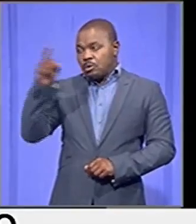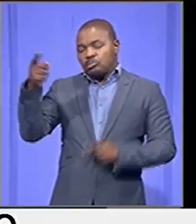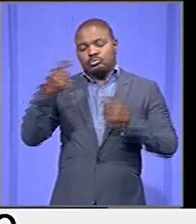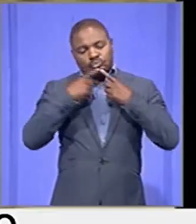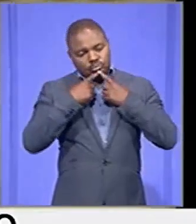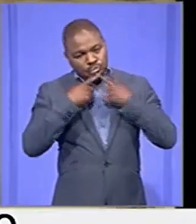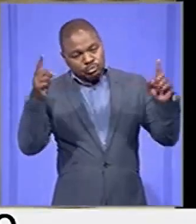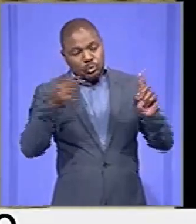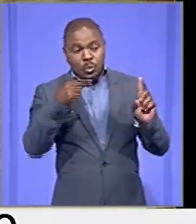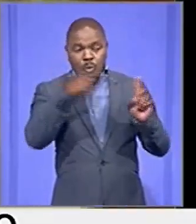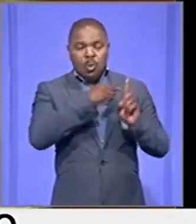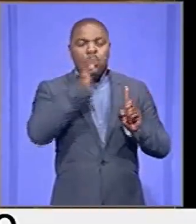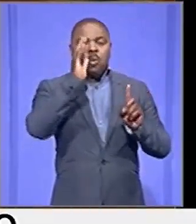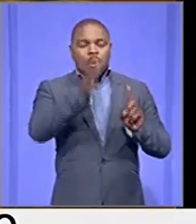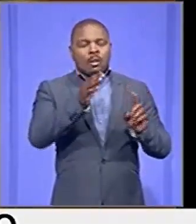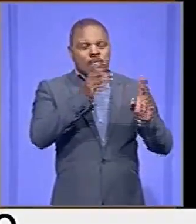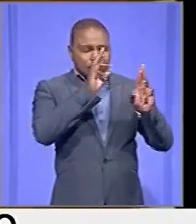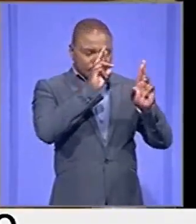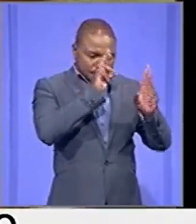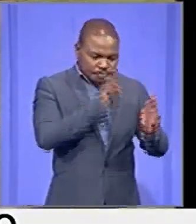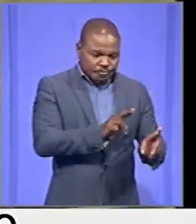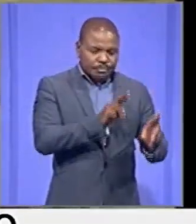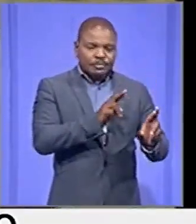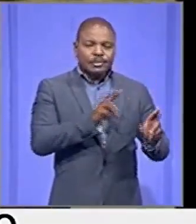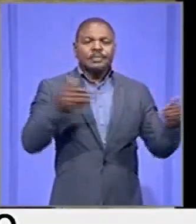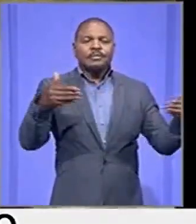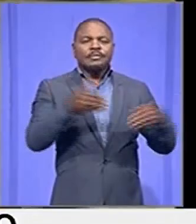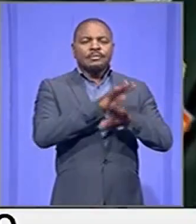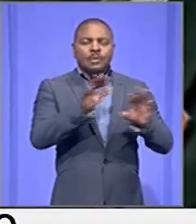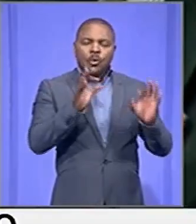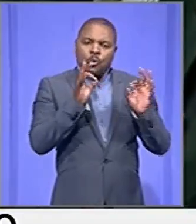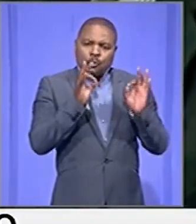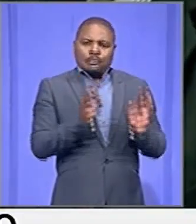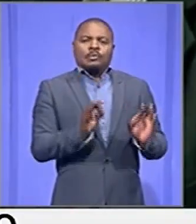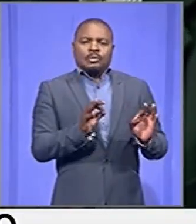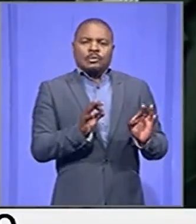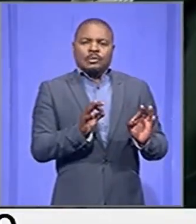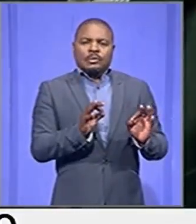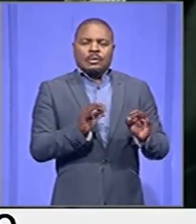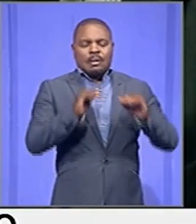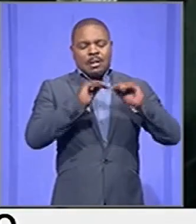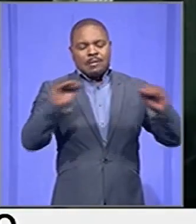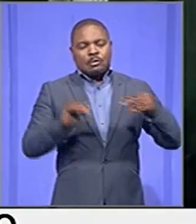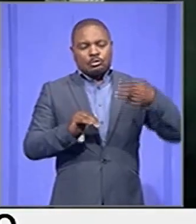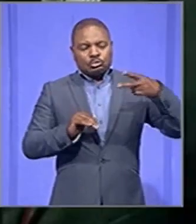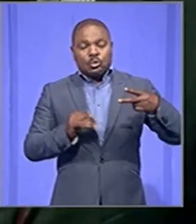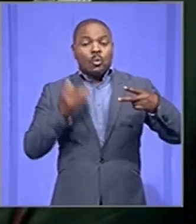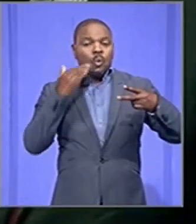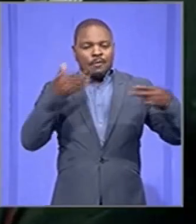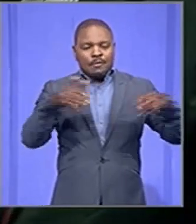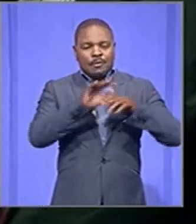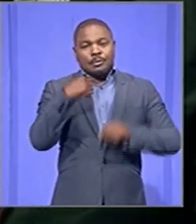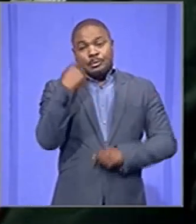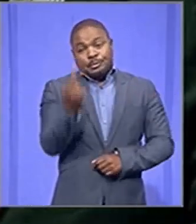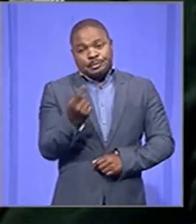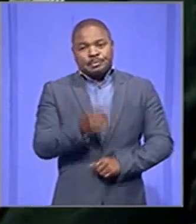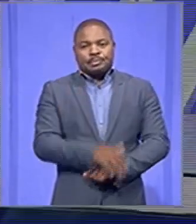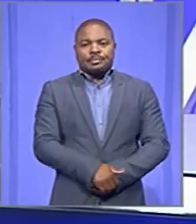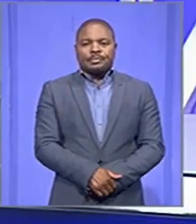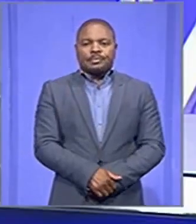patlaleditse hore Pahad o tla tlotlwa ka tshebeletso ya lepato la semmuso le mokgahlelong wa bobedi hosane.